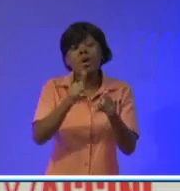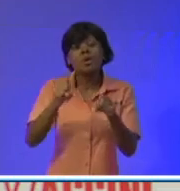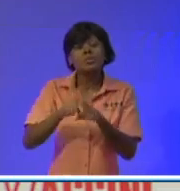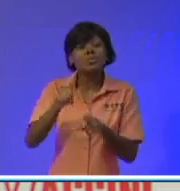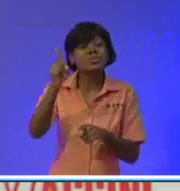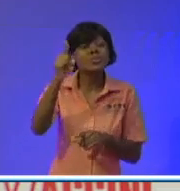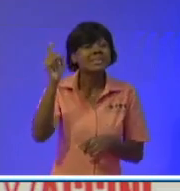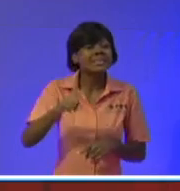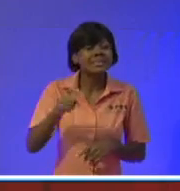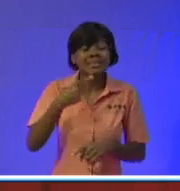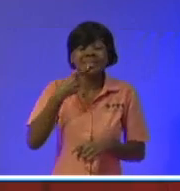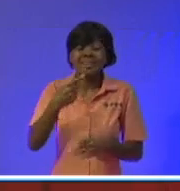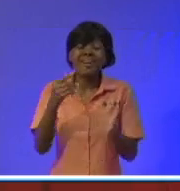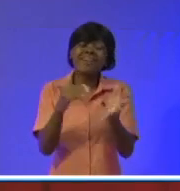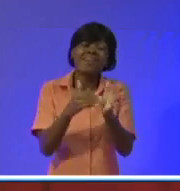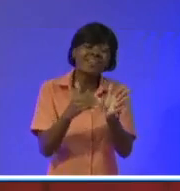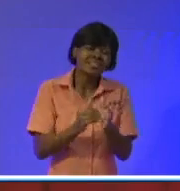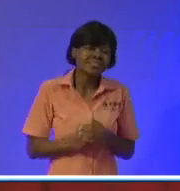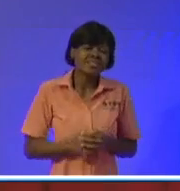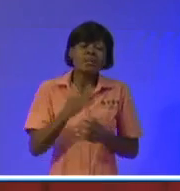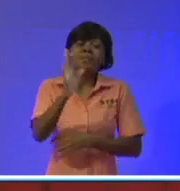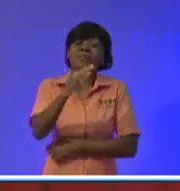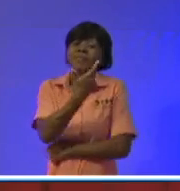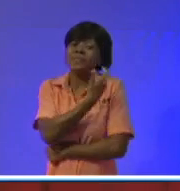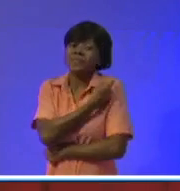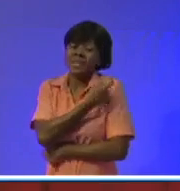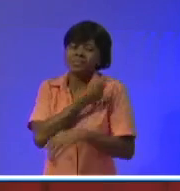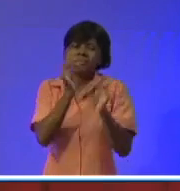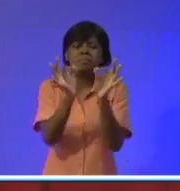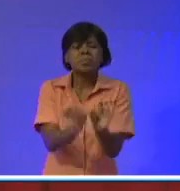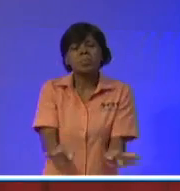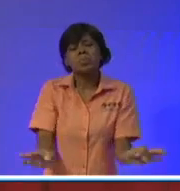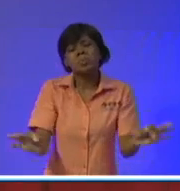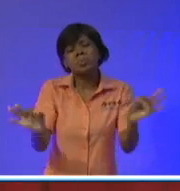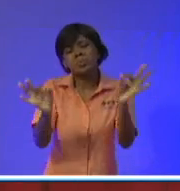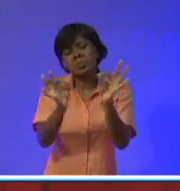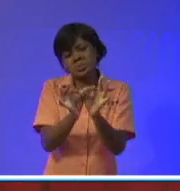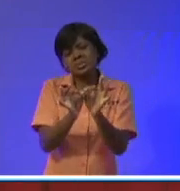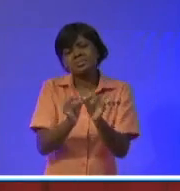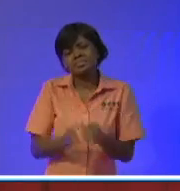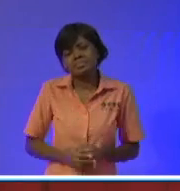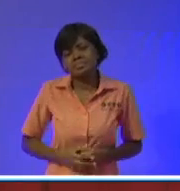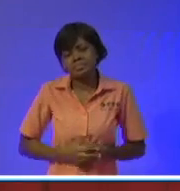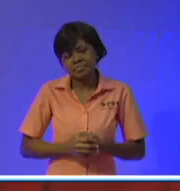Sparkle. Thank you very much, Minister. We now go